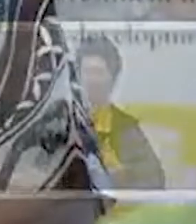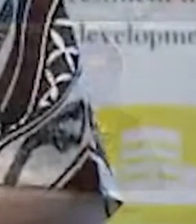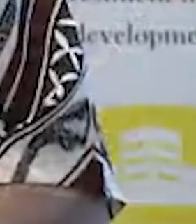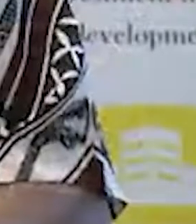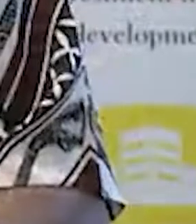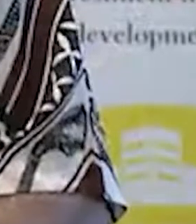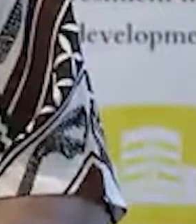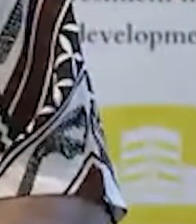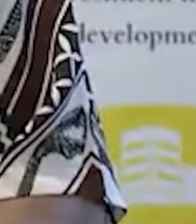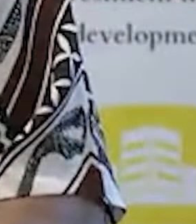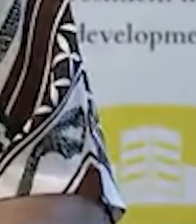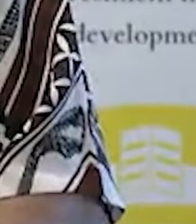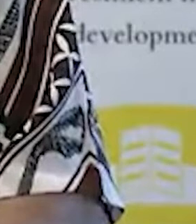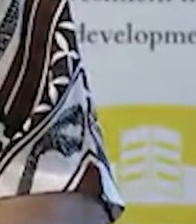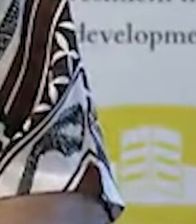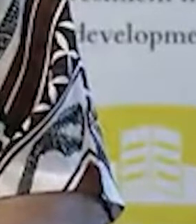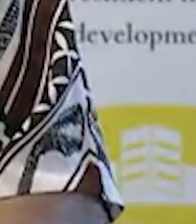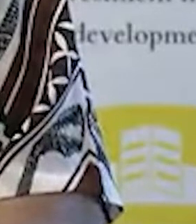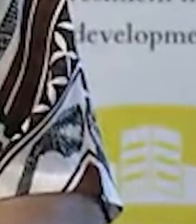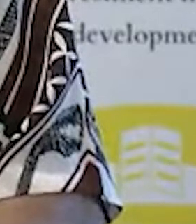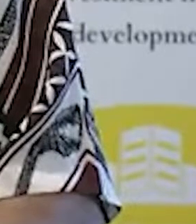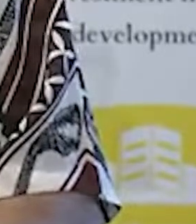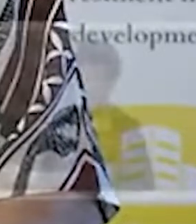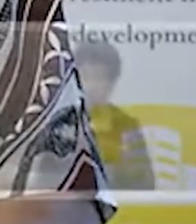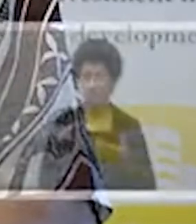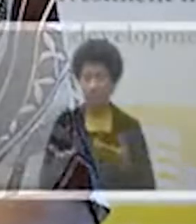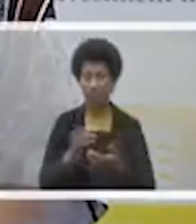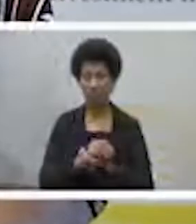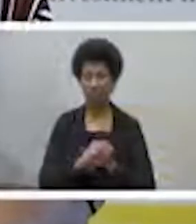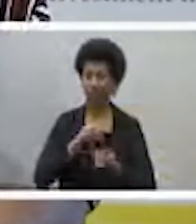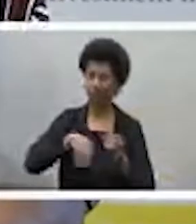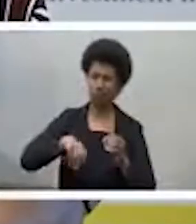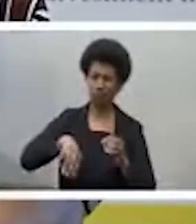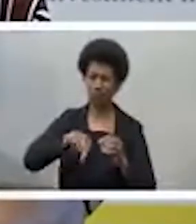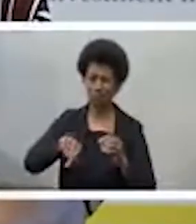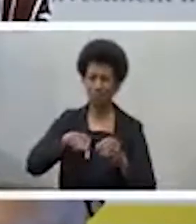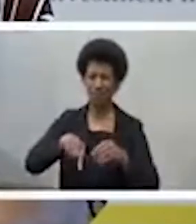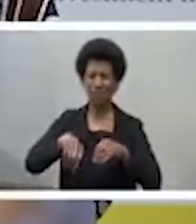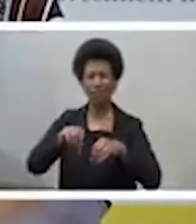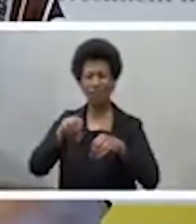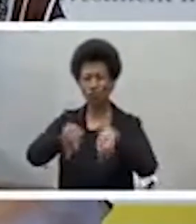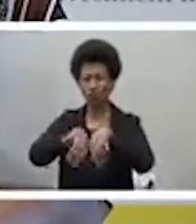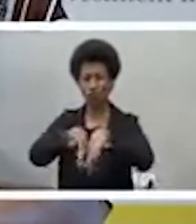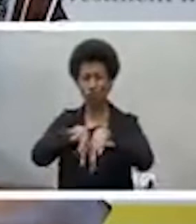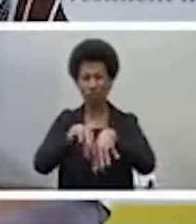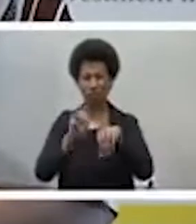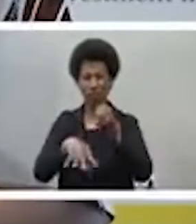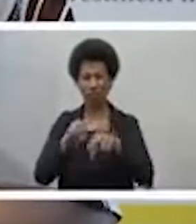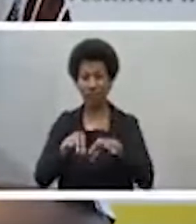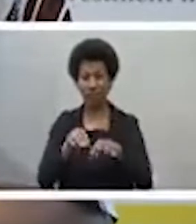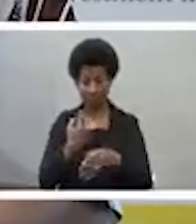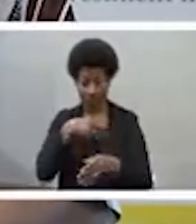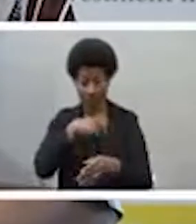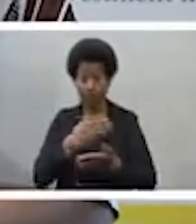in the best case scenario of emissions reductions. their well-being must be central to our